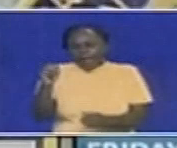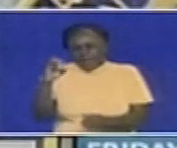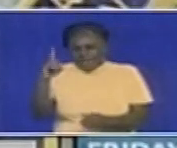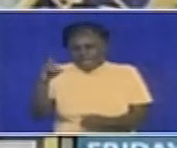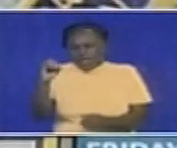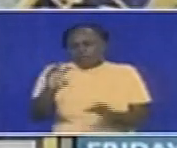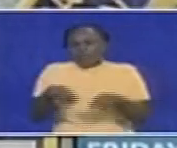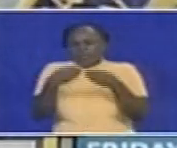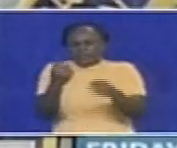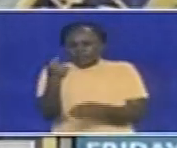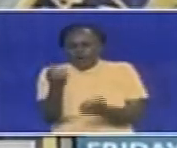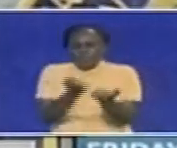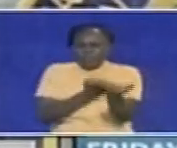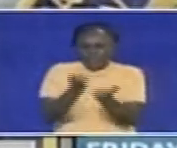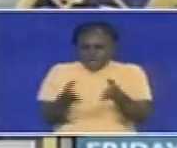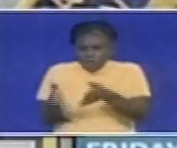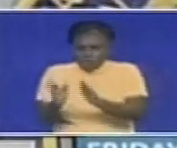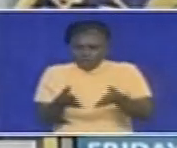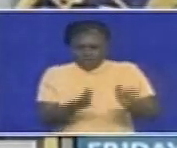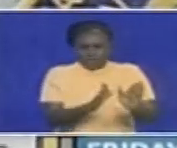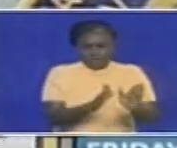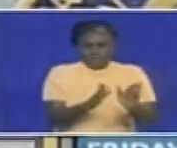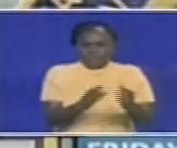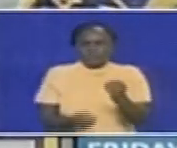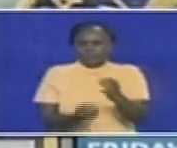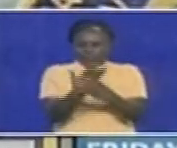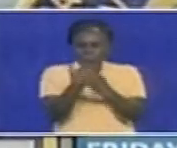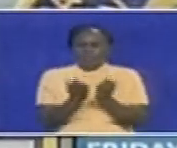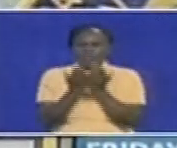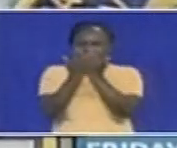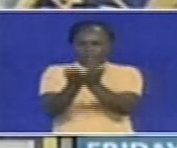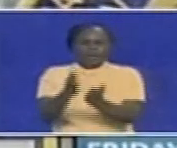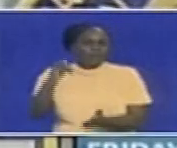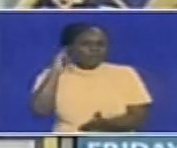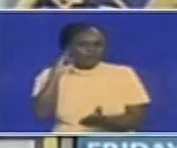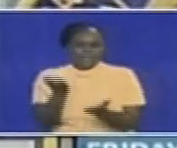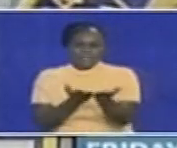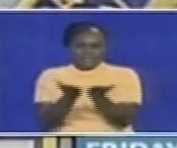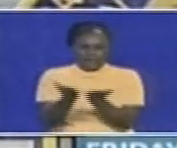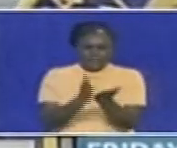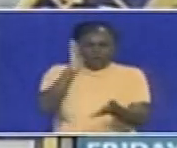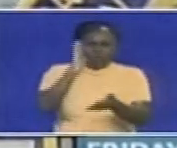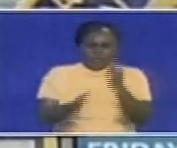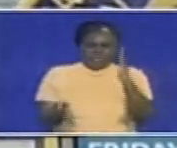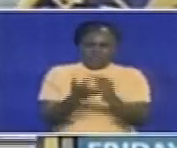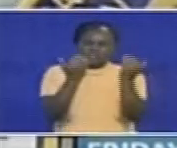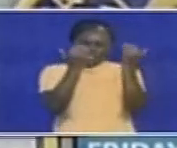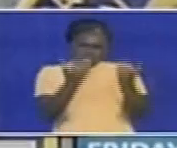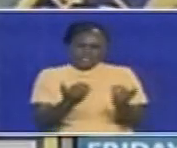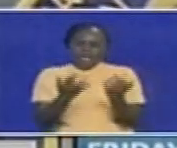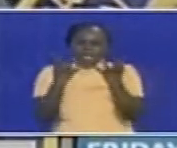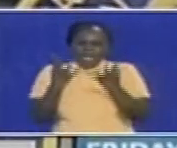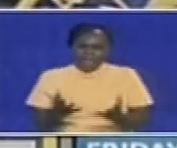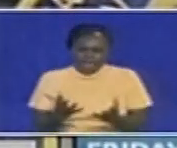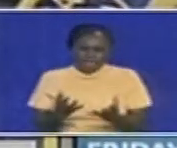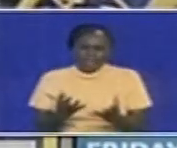such small enterprises the opportunity to set up and provide mobile cellular services without the need to heavily invest